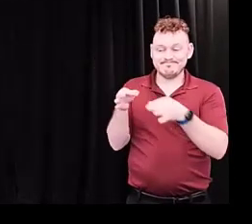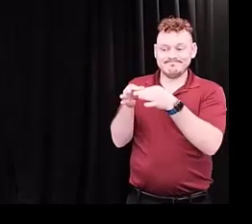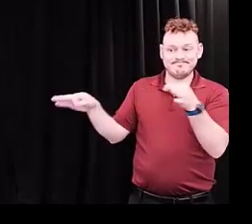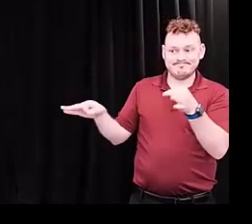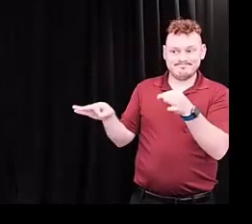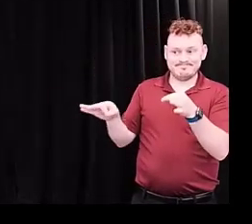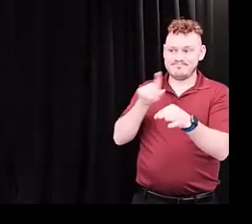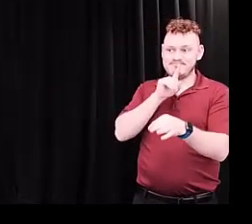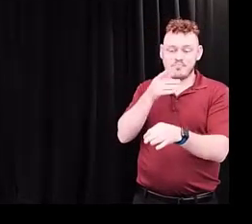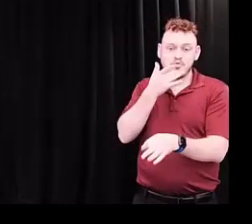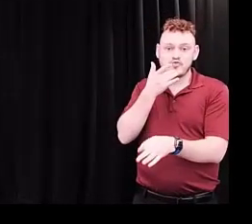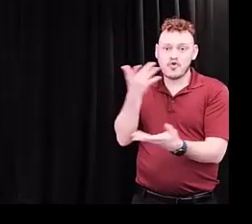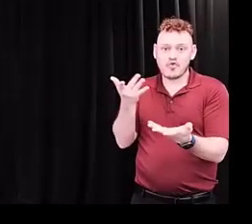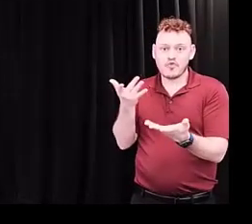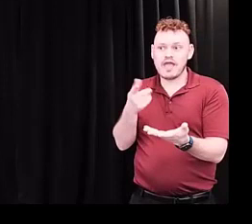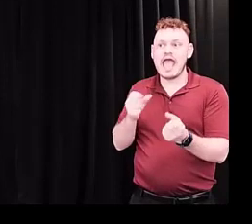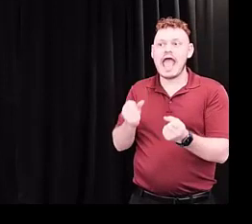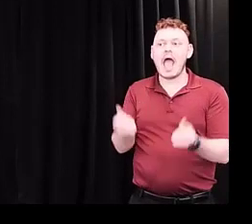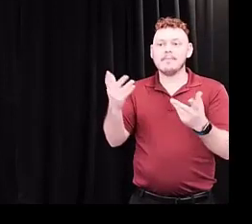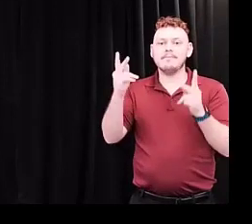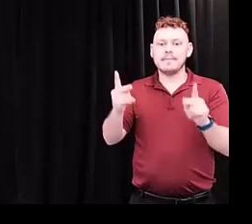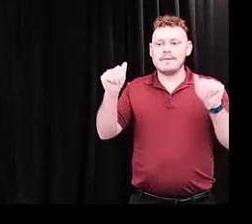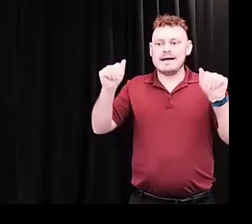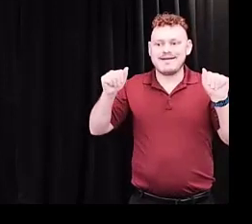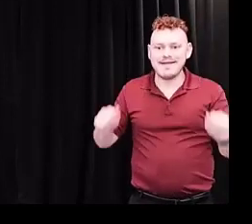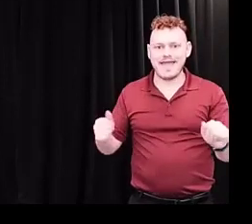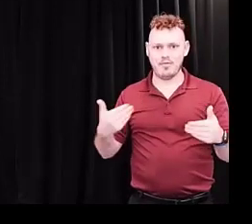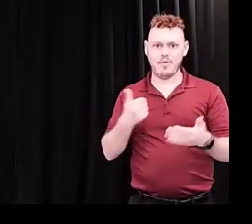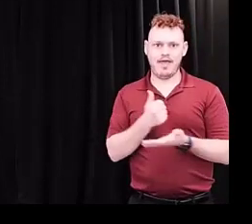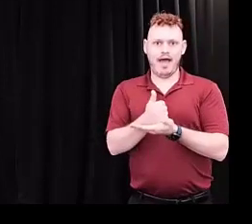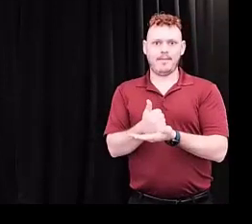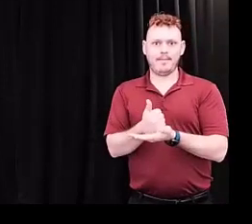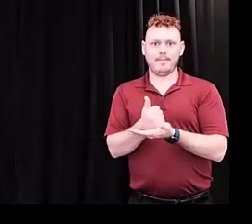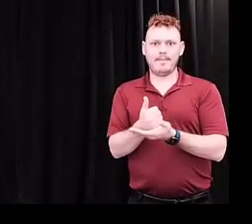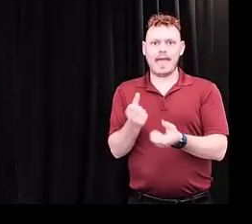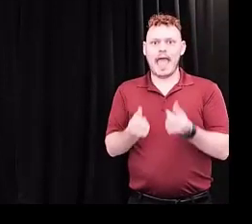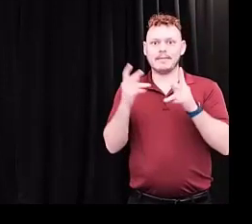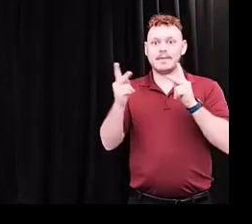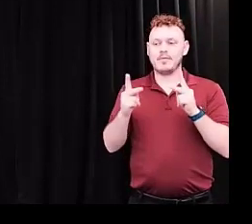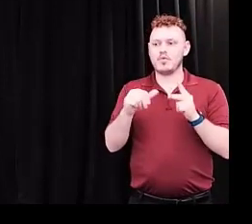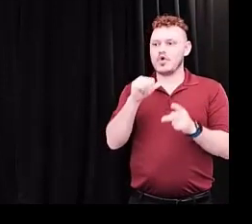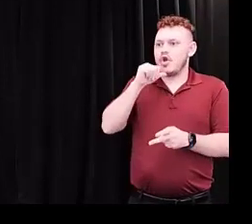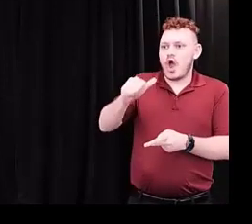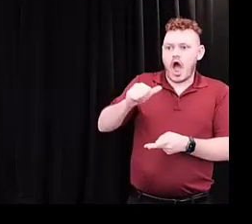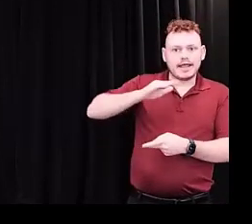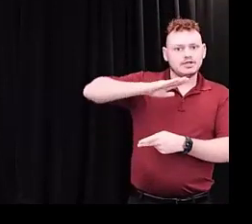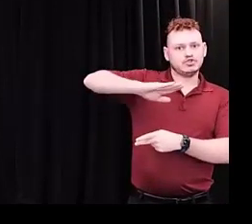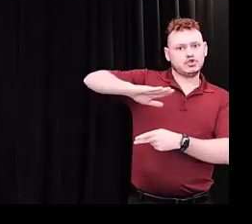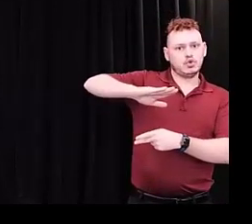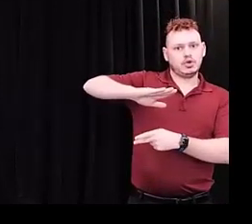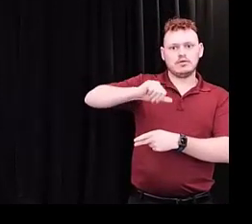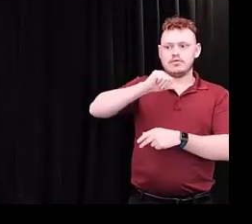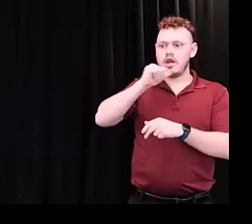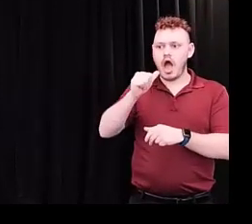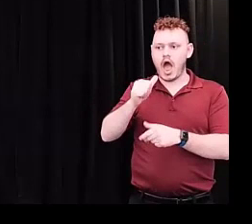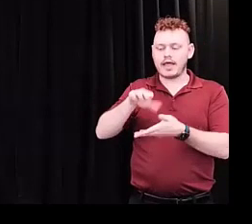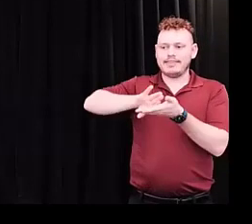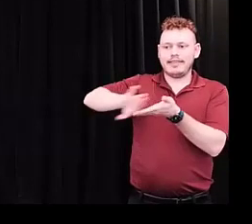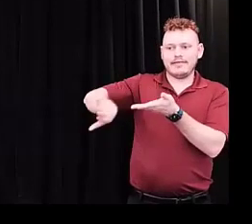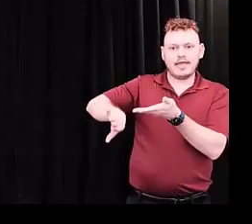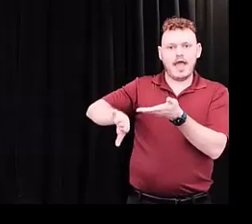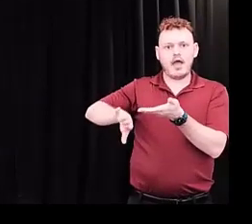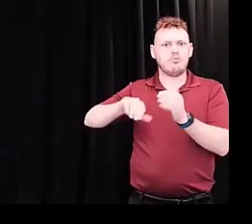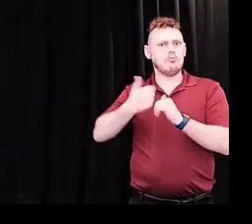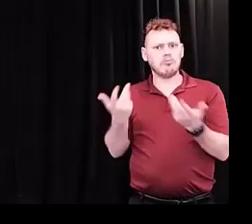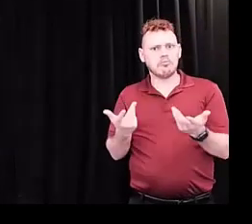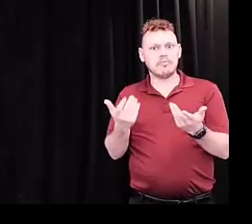really more, how many people can we help? How many people are we not excluding? How many people are we not leaving out? I think if you